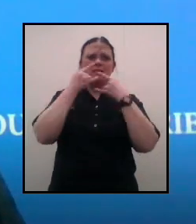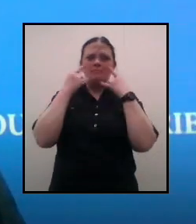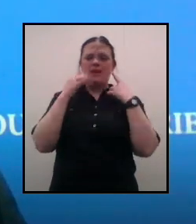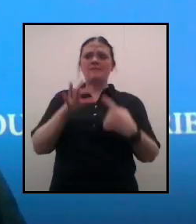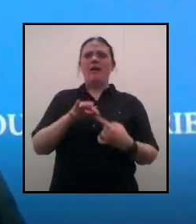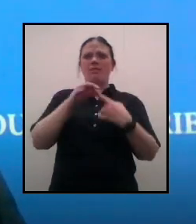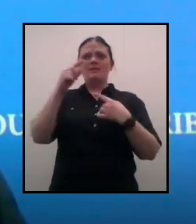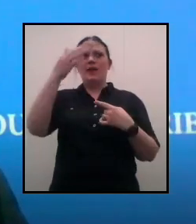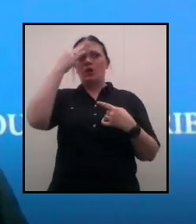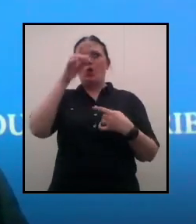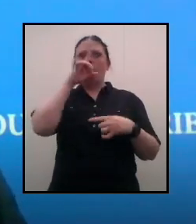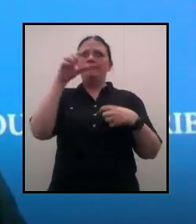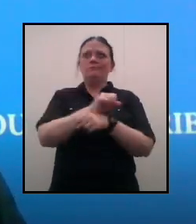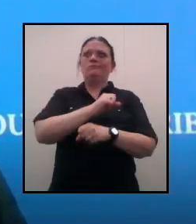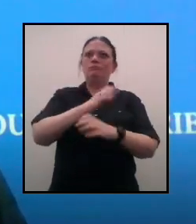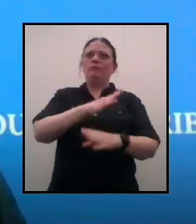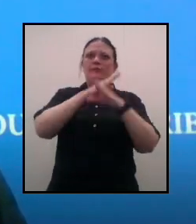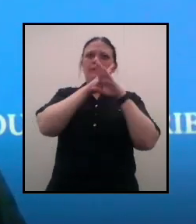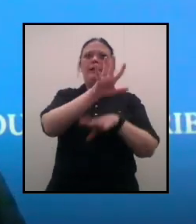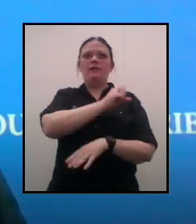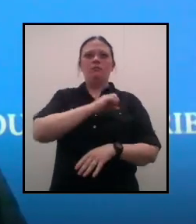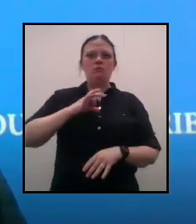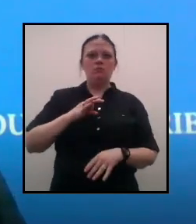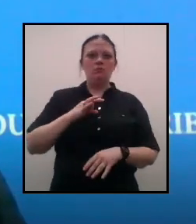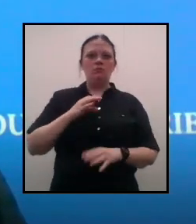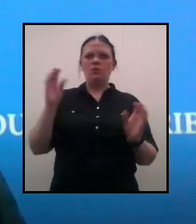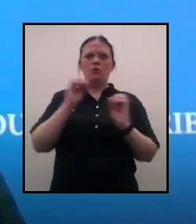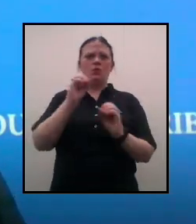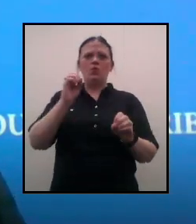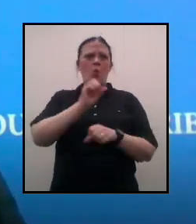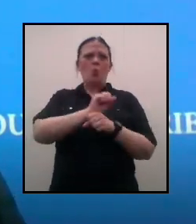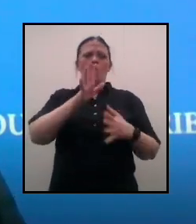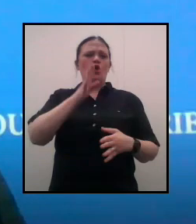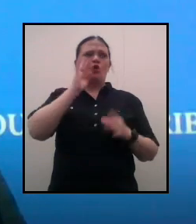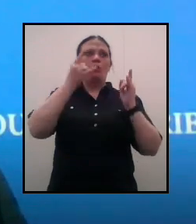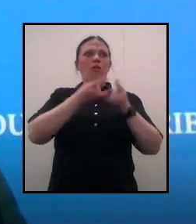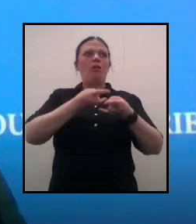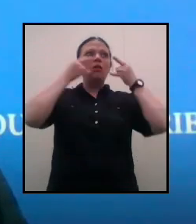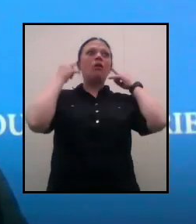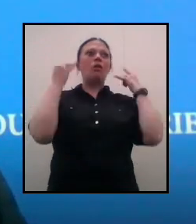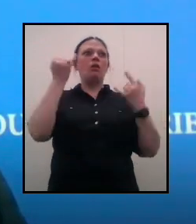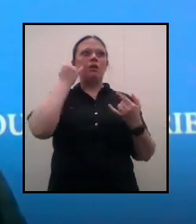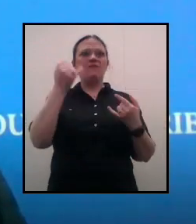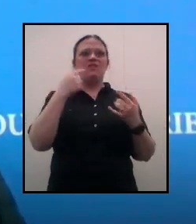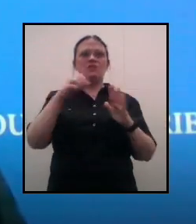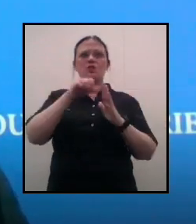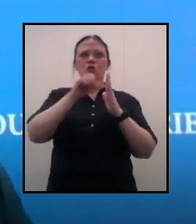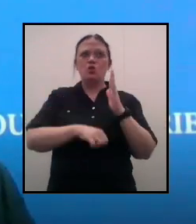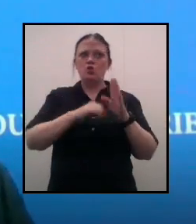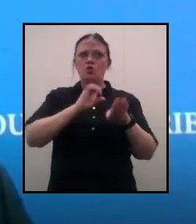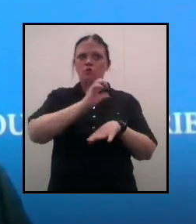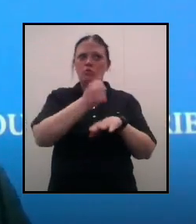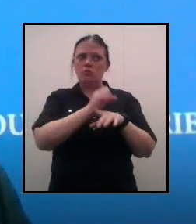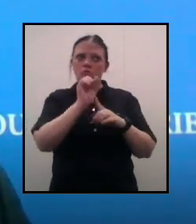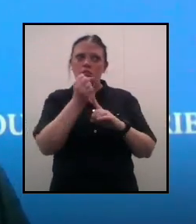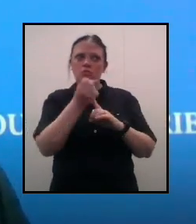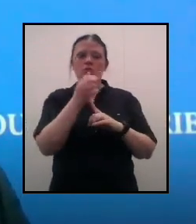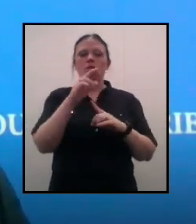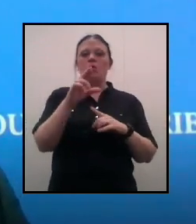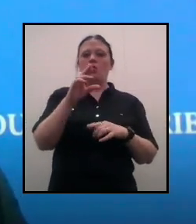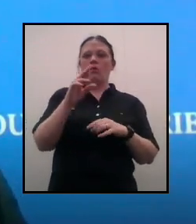actually protect their workers. No worker is going to put on a mask unless that's in a surgical setting or in